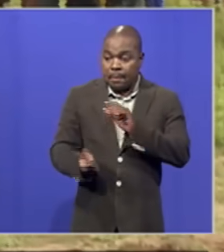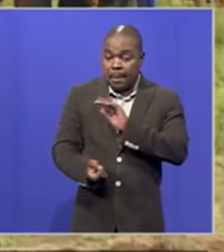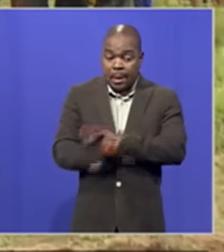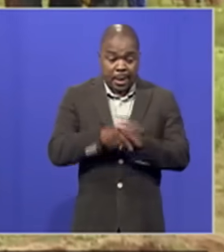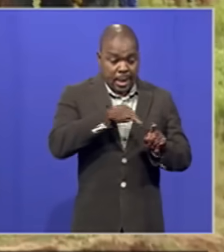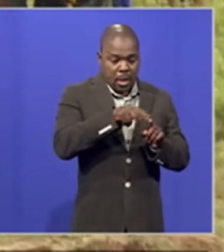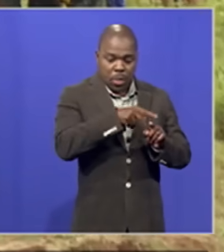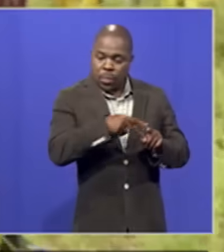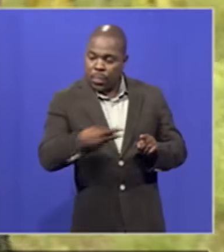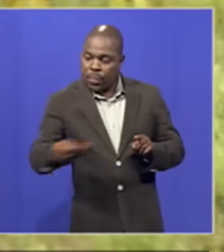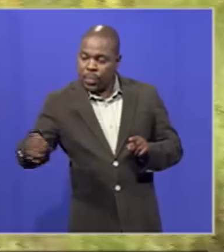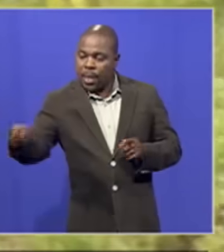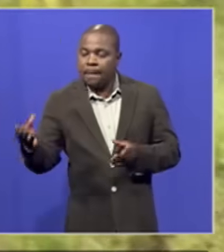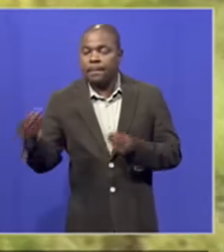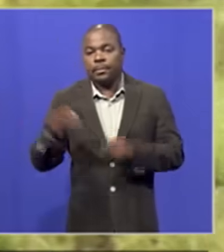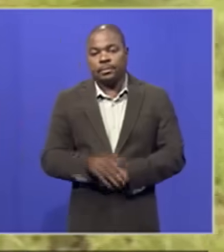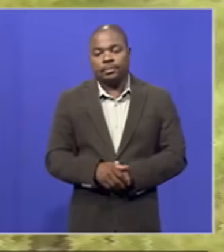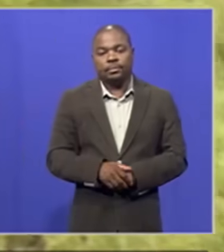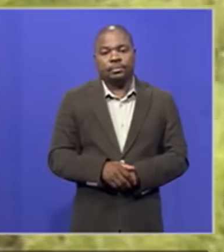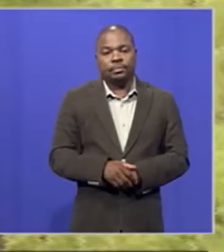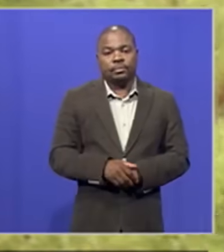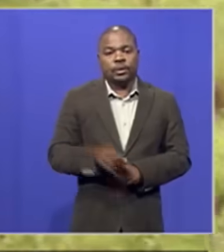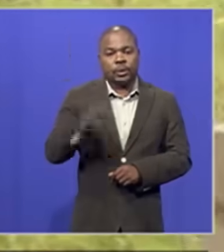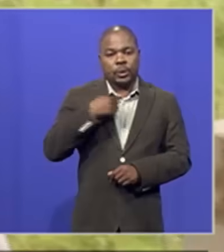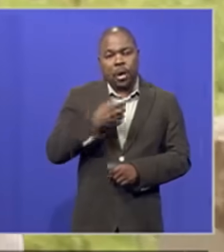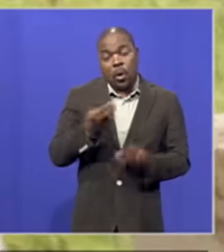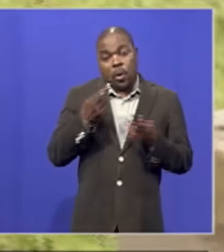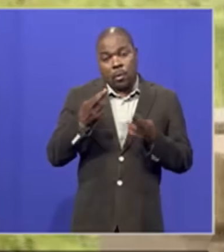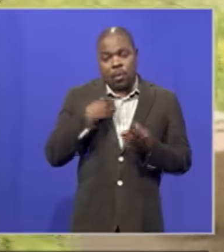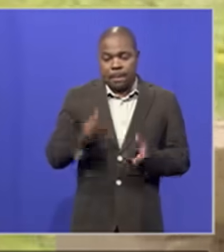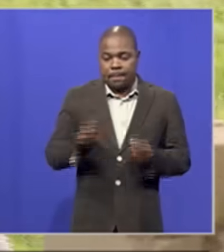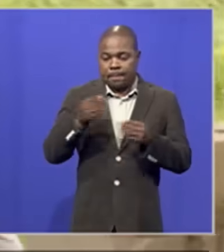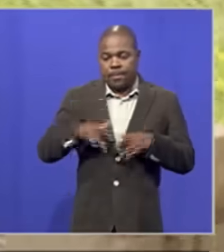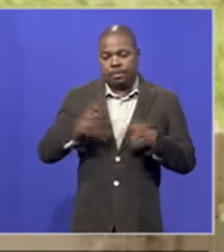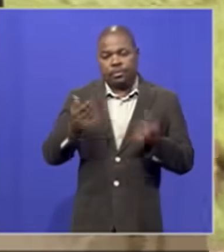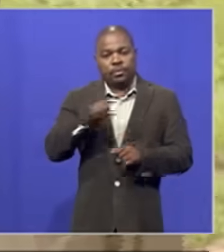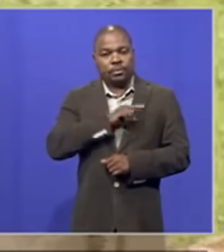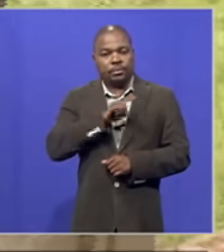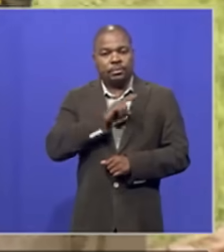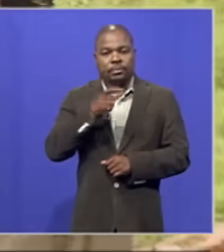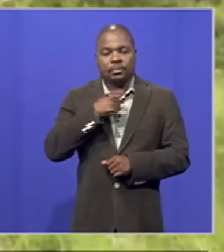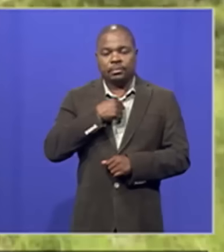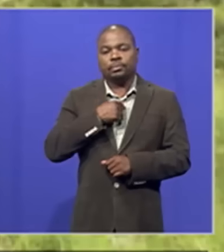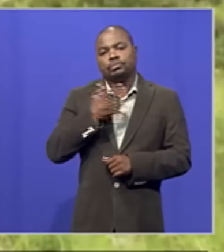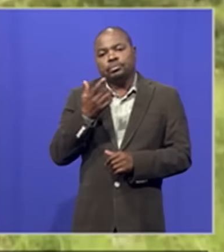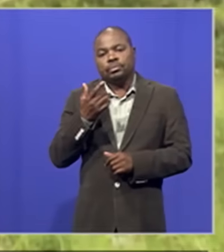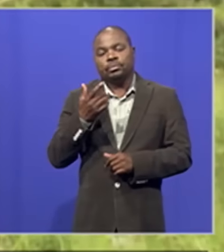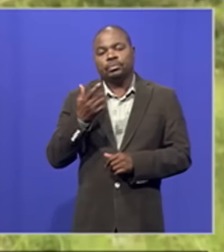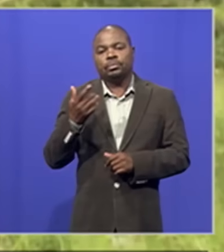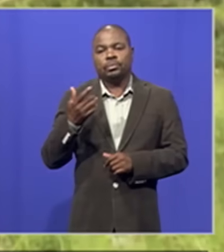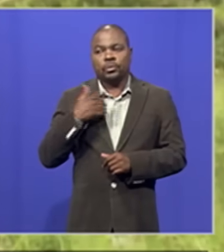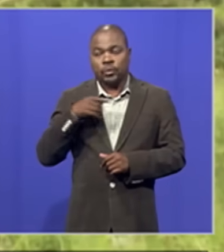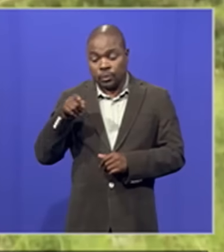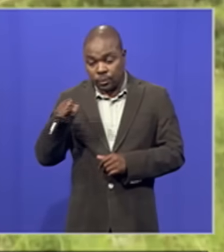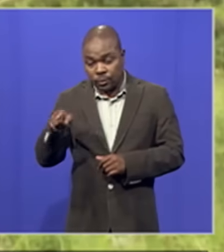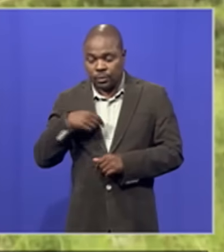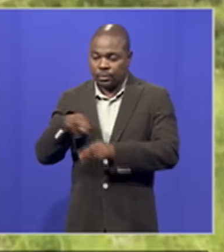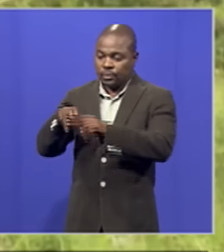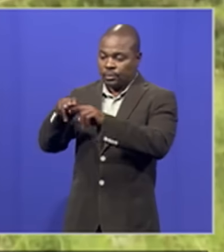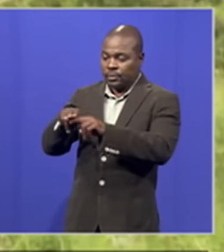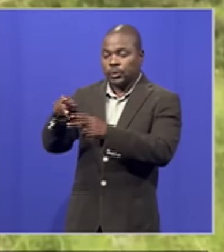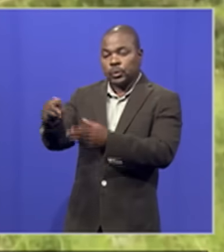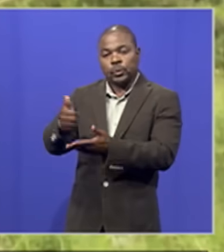kotsi I was hoping we find them alive because I was independent to her. She's the one who is